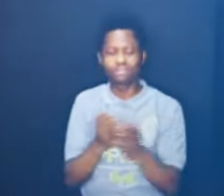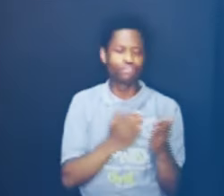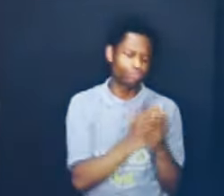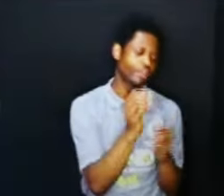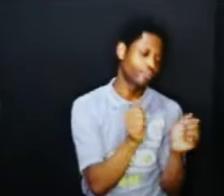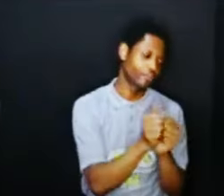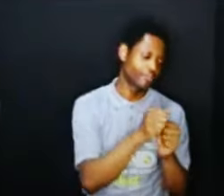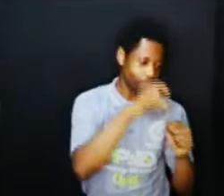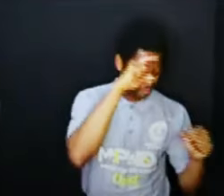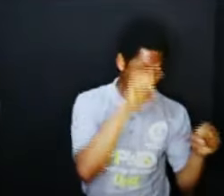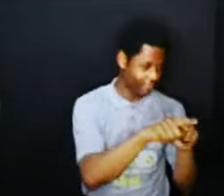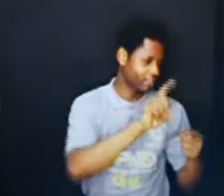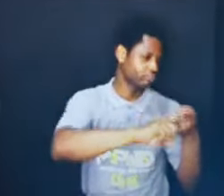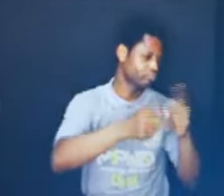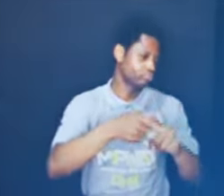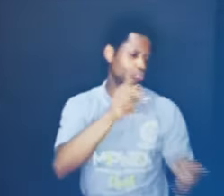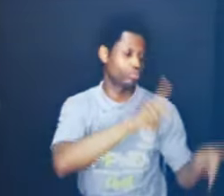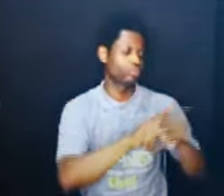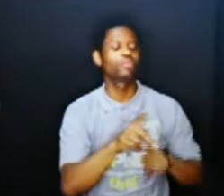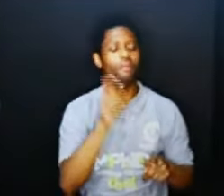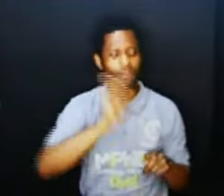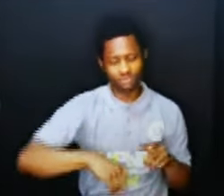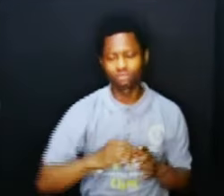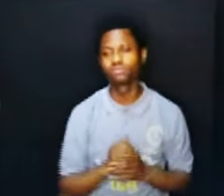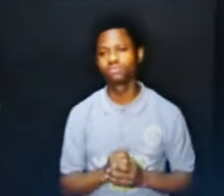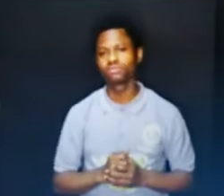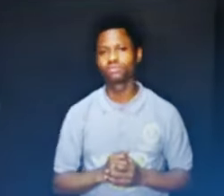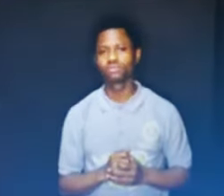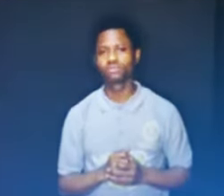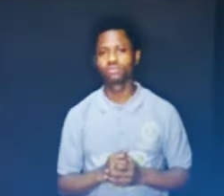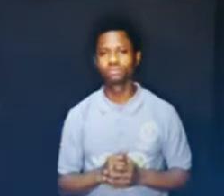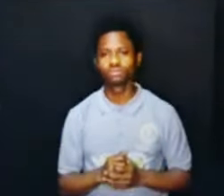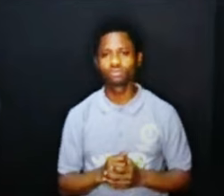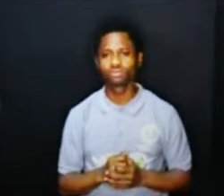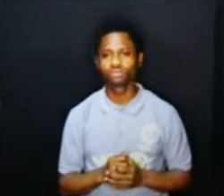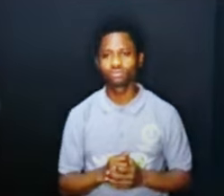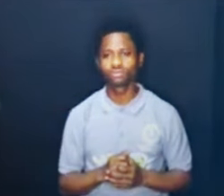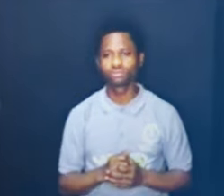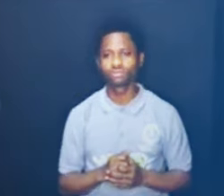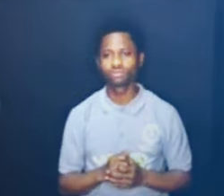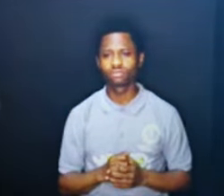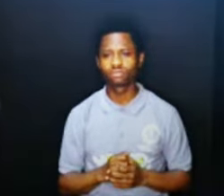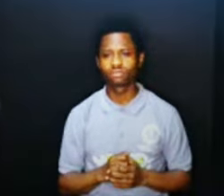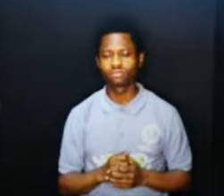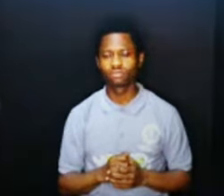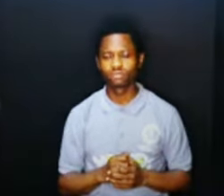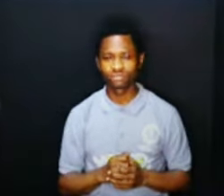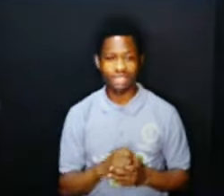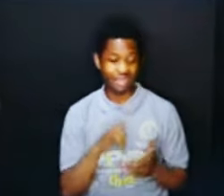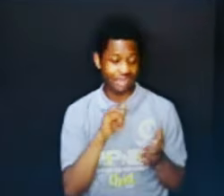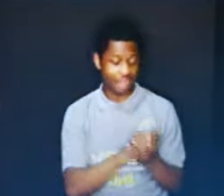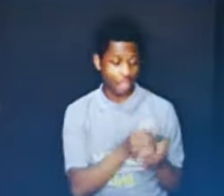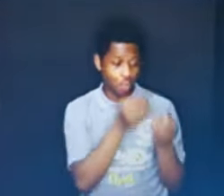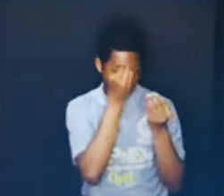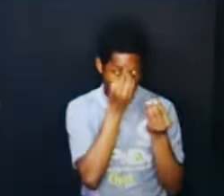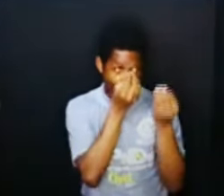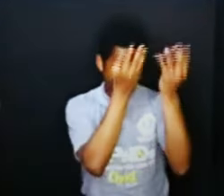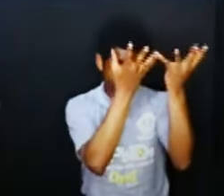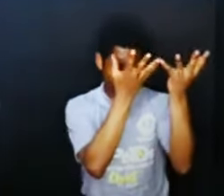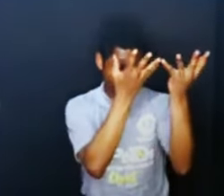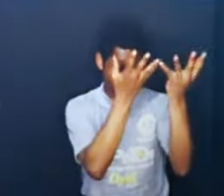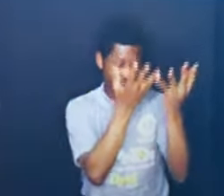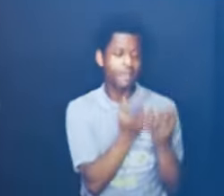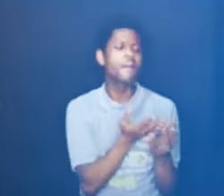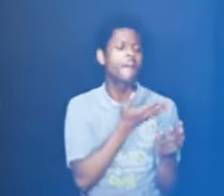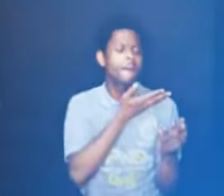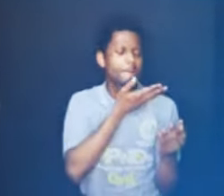nyankopon tem eda ho asem bi ani ani nyamentem wa esese ani nipa nyina etina se. And that obedience is better than sacrifice. Ebio